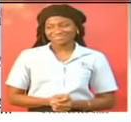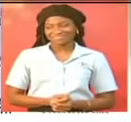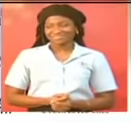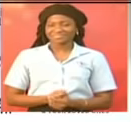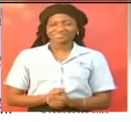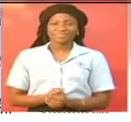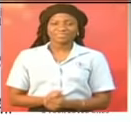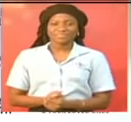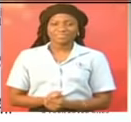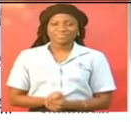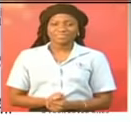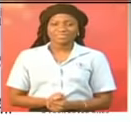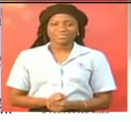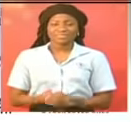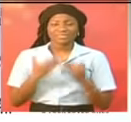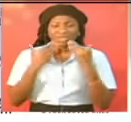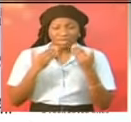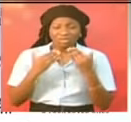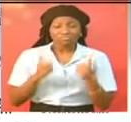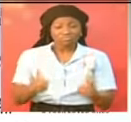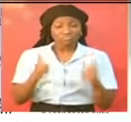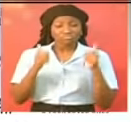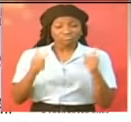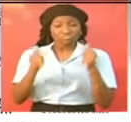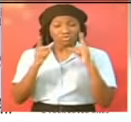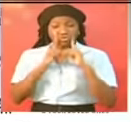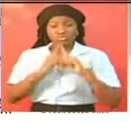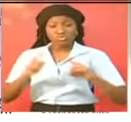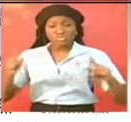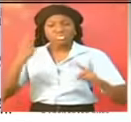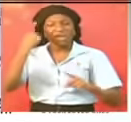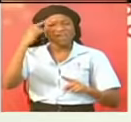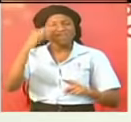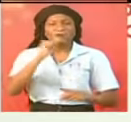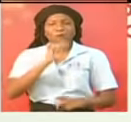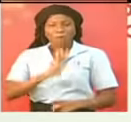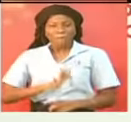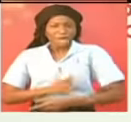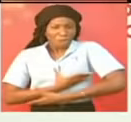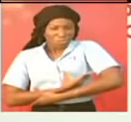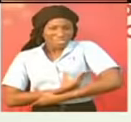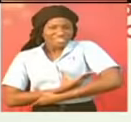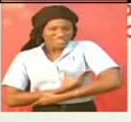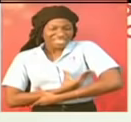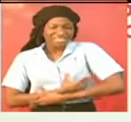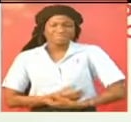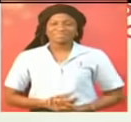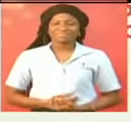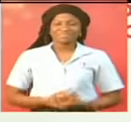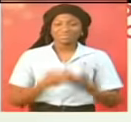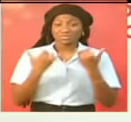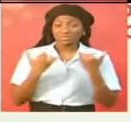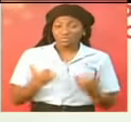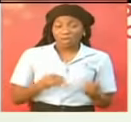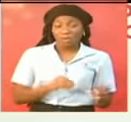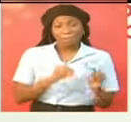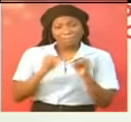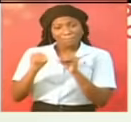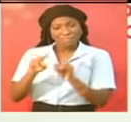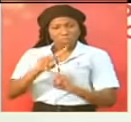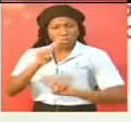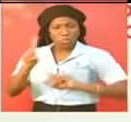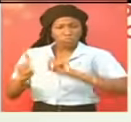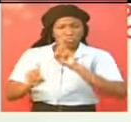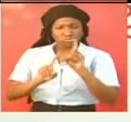Dr. Sijit Singh. Certainly some great news for our breastfeeding mothers. As we move into our question and answer segment, our